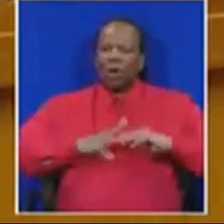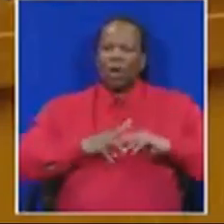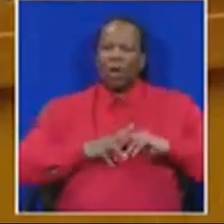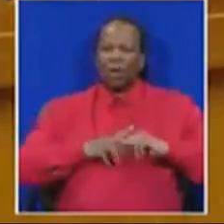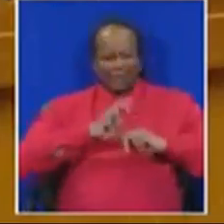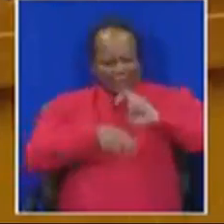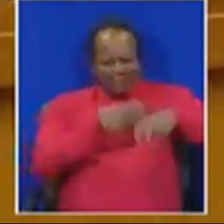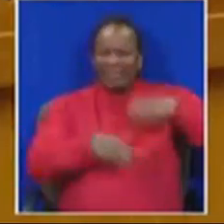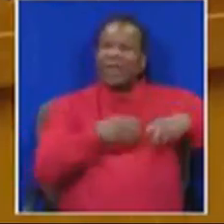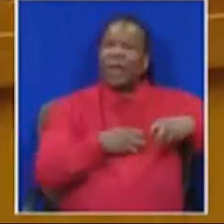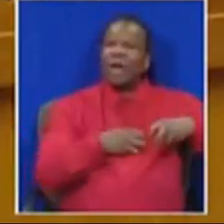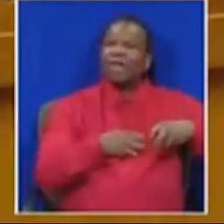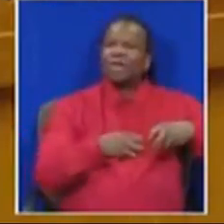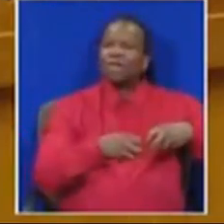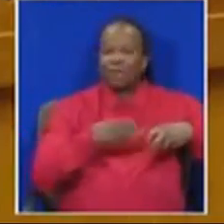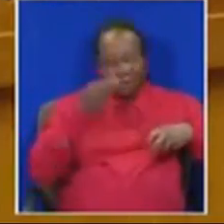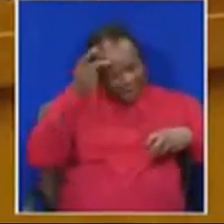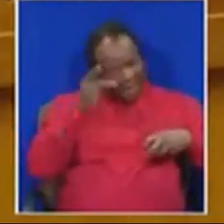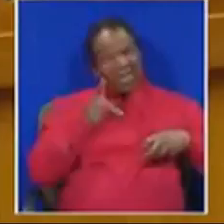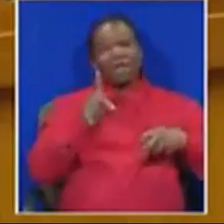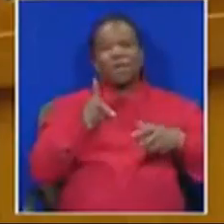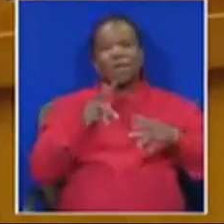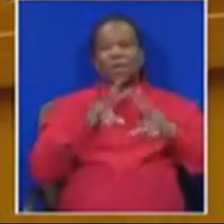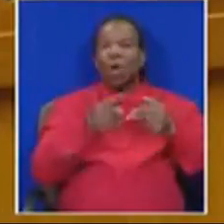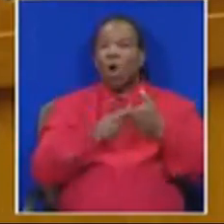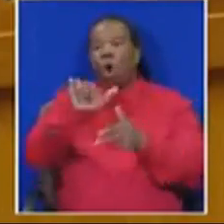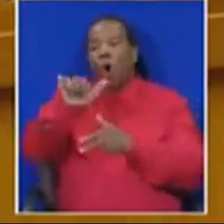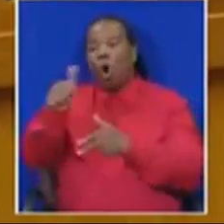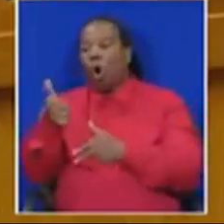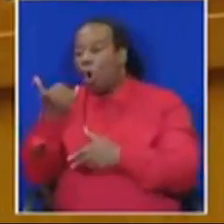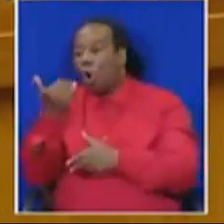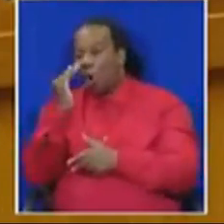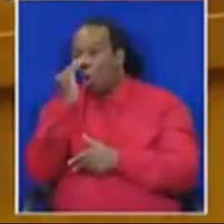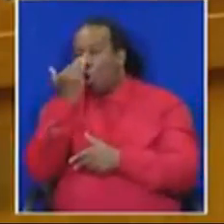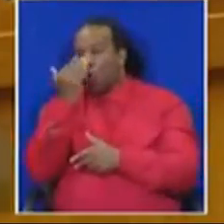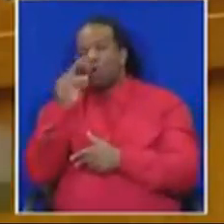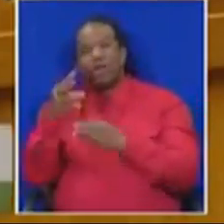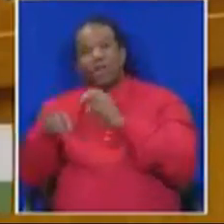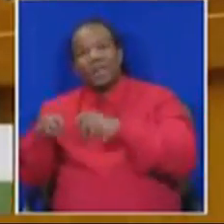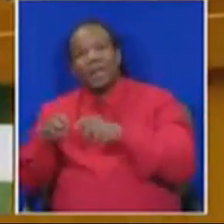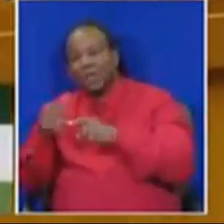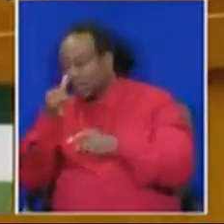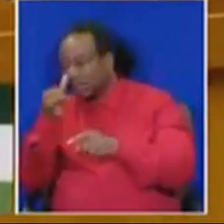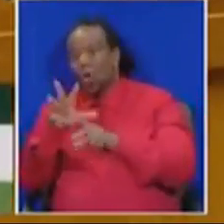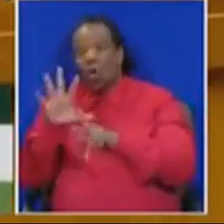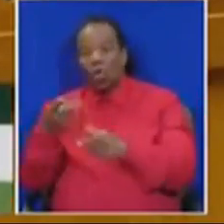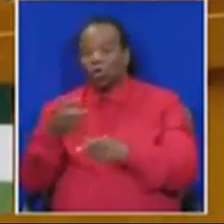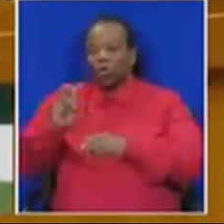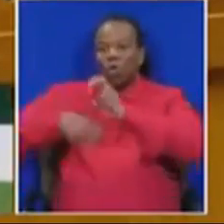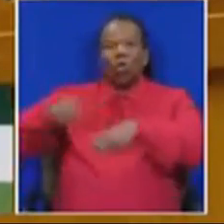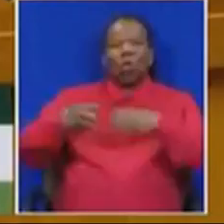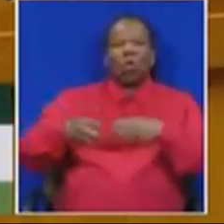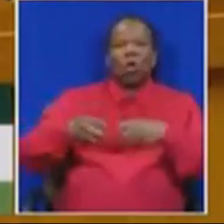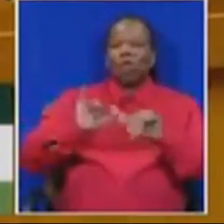resources, nor the theft by corporate criminals of the hard-earned savings of ordinary people.